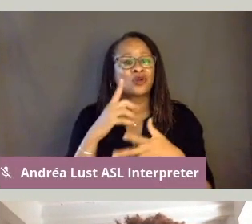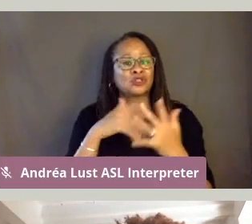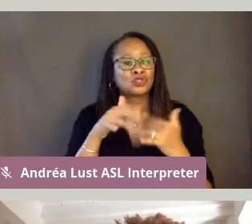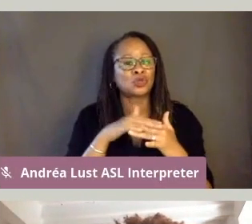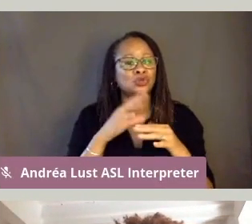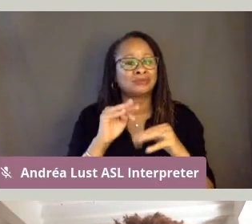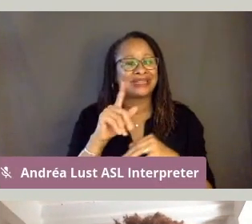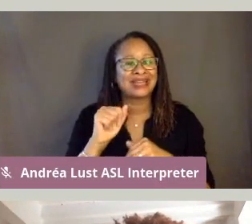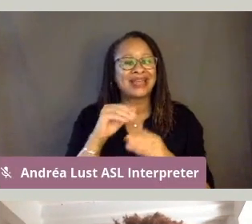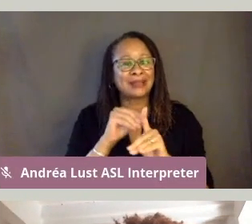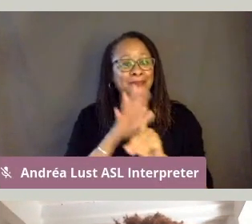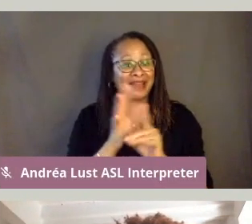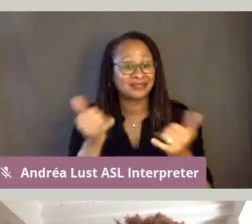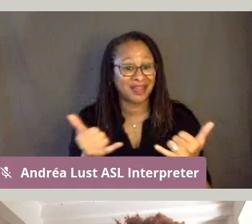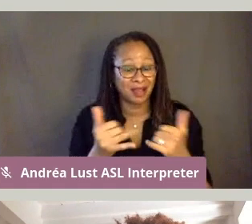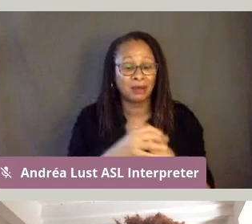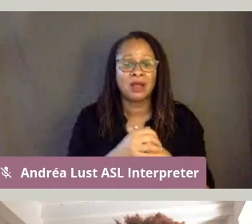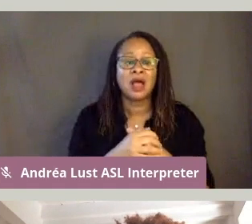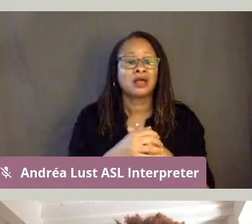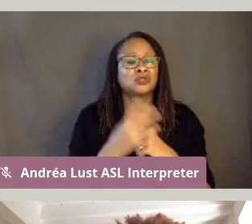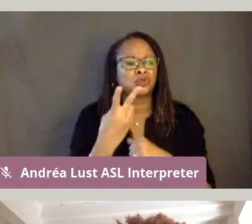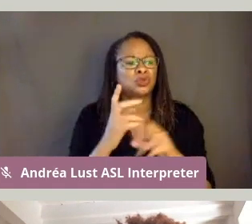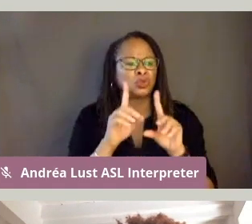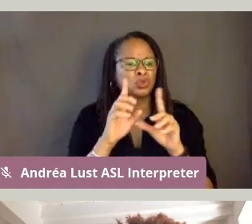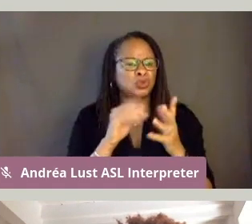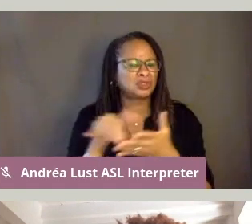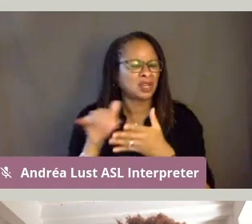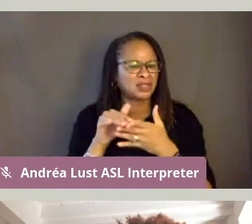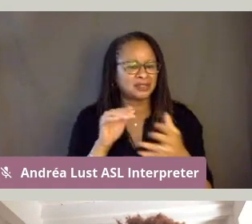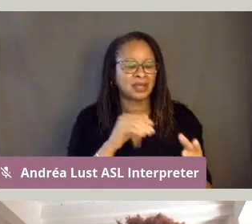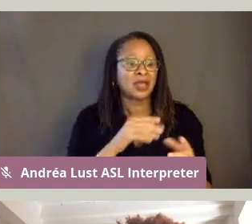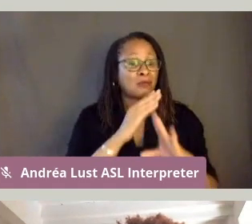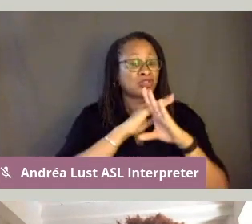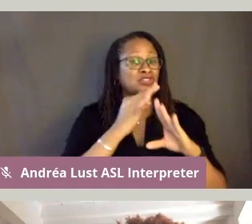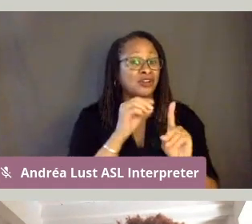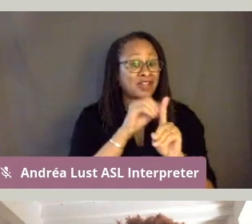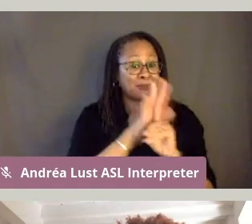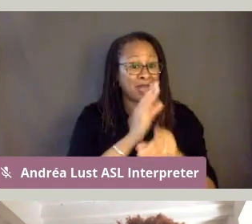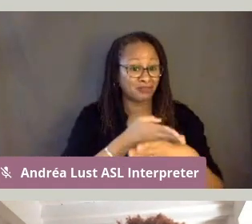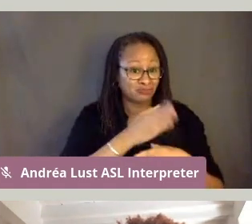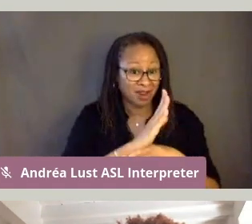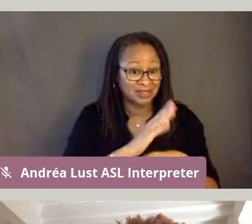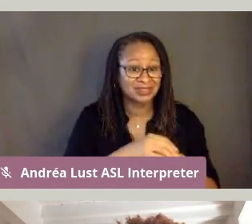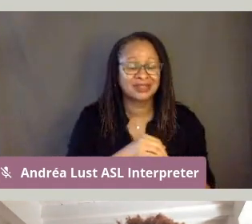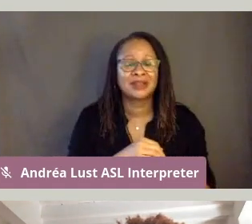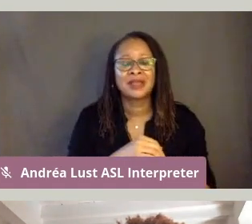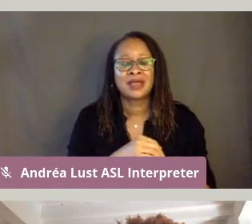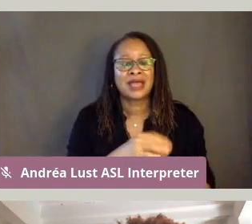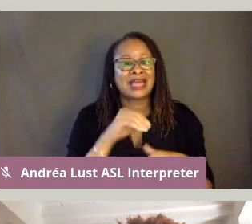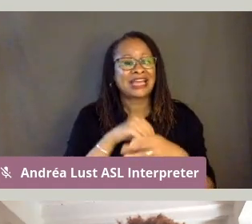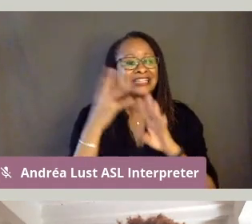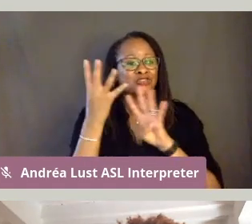at the Center for Media and Social Impact to do a few studies, including, you know, one, the protection of impact rights